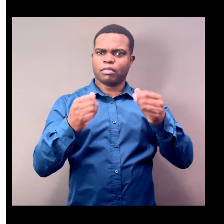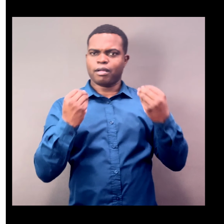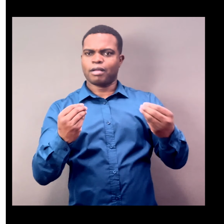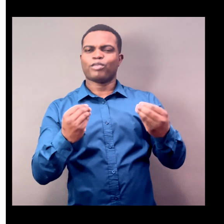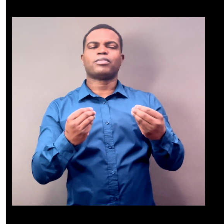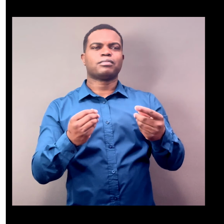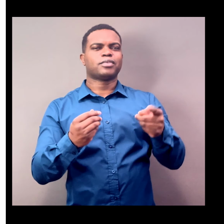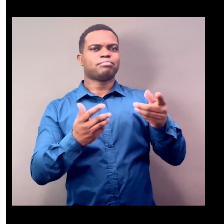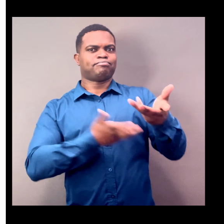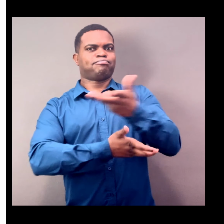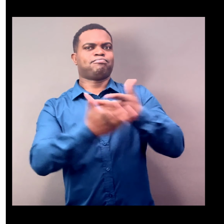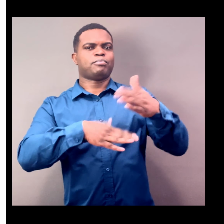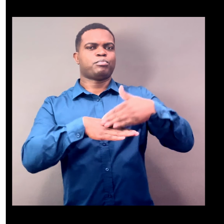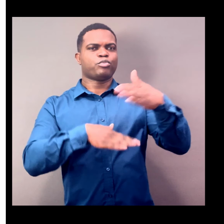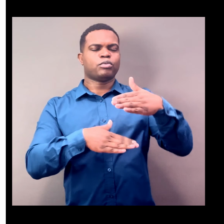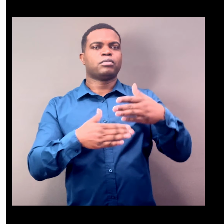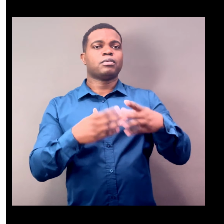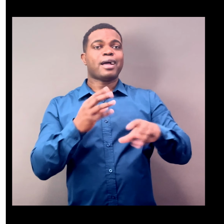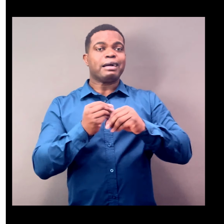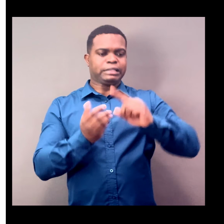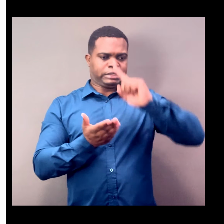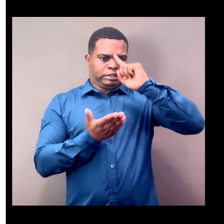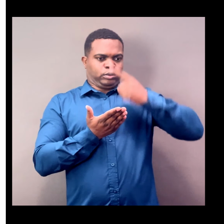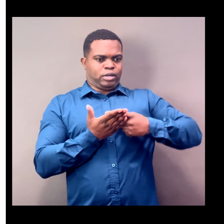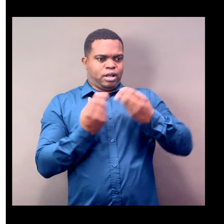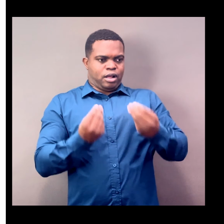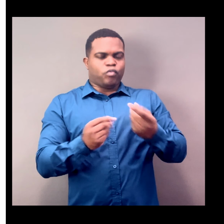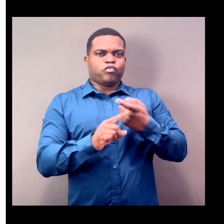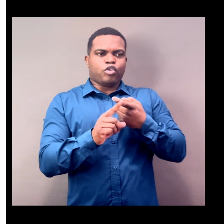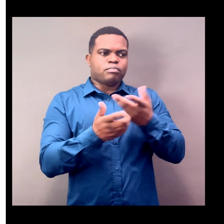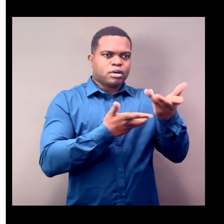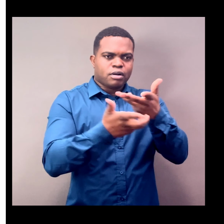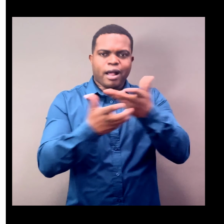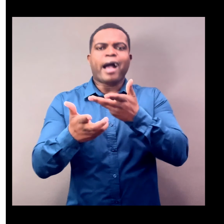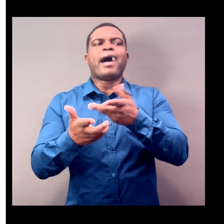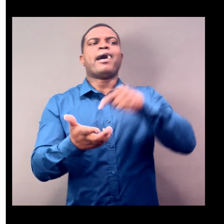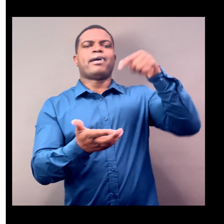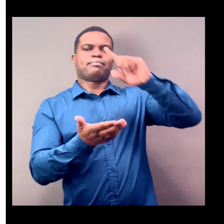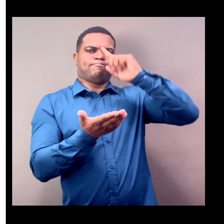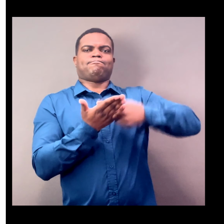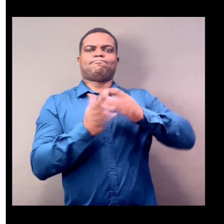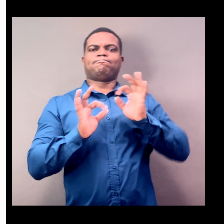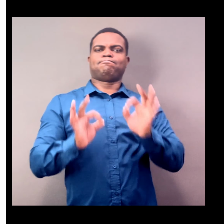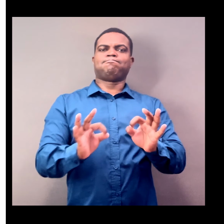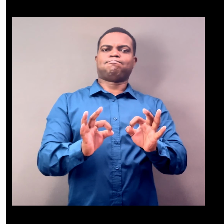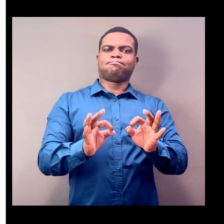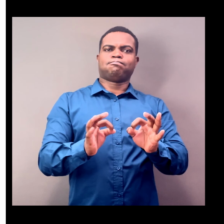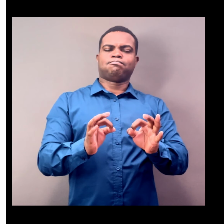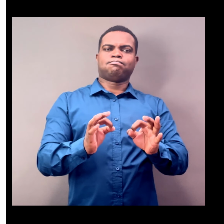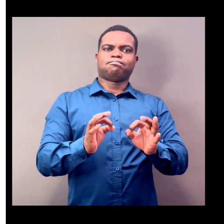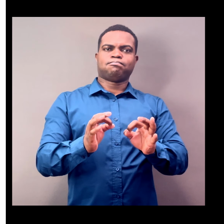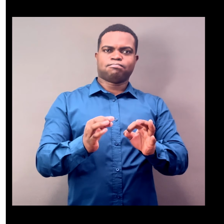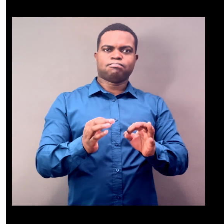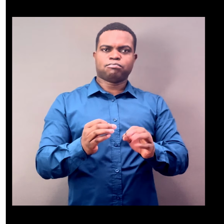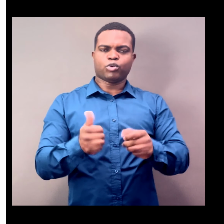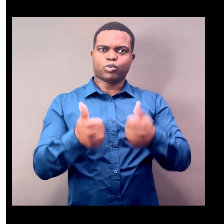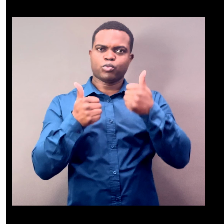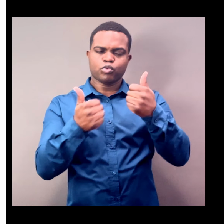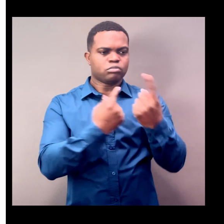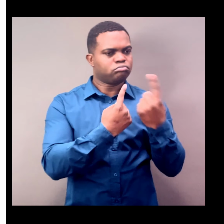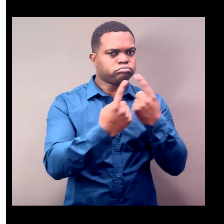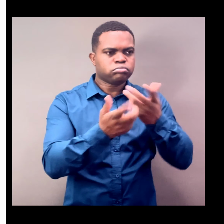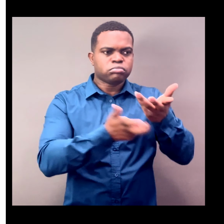It also informed decision-making. Now, engaging the community ensures that the decisions and policies